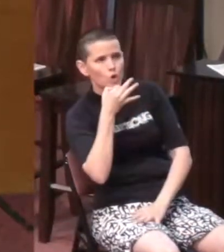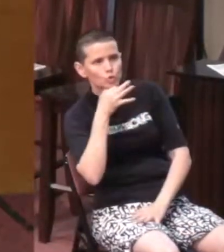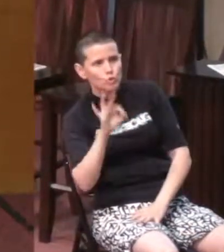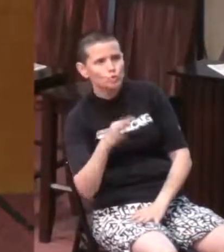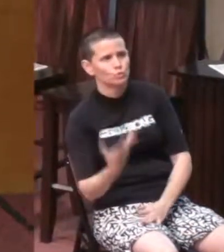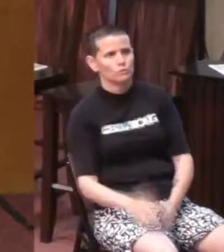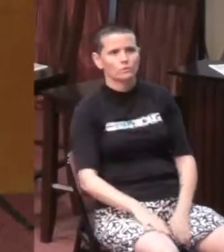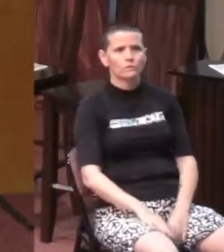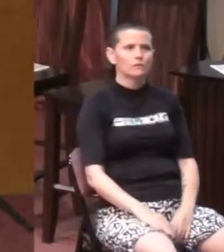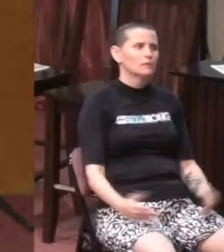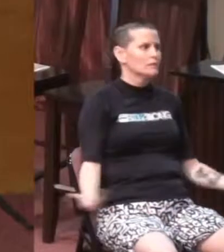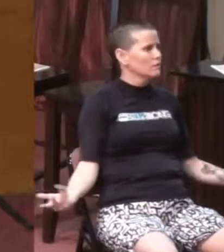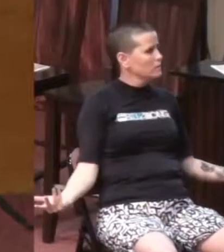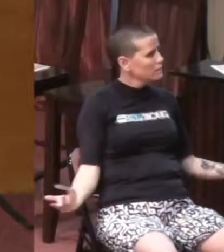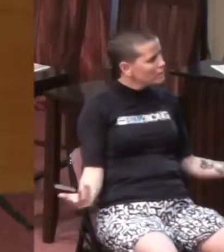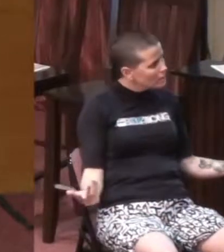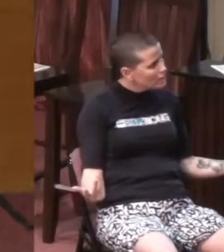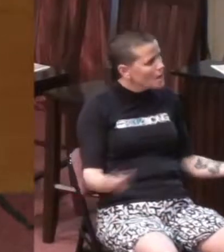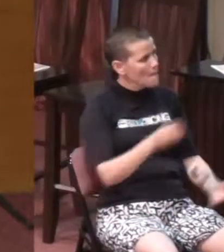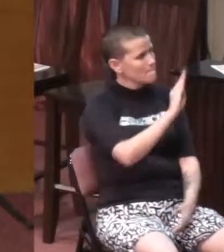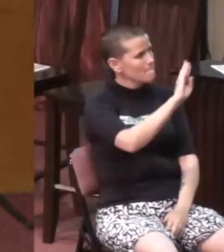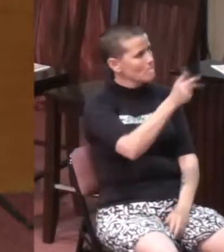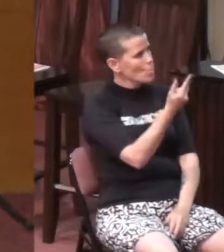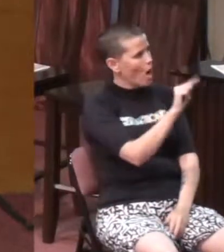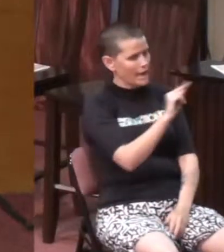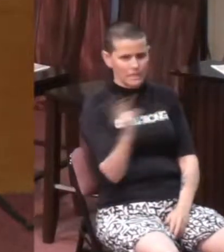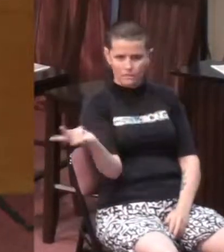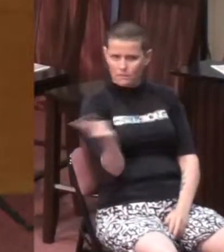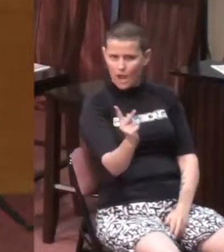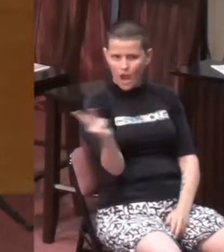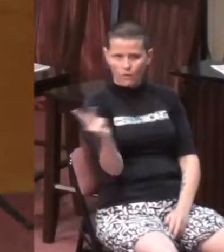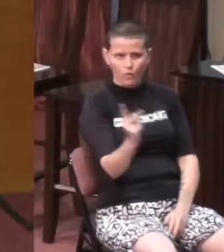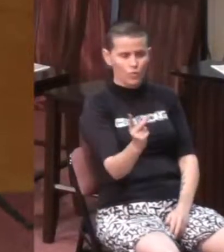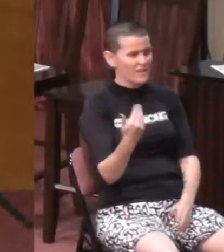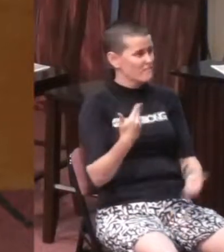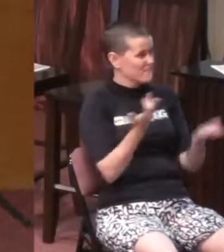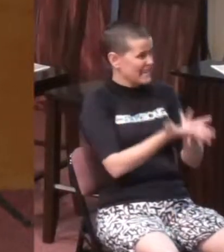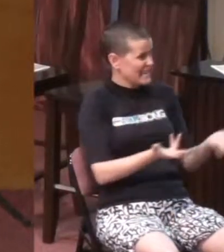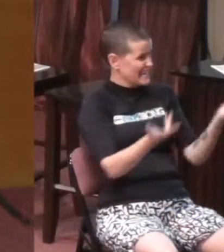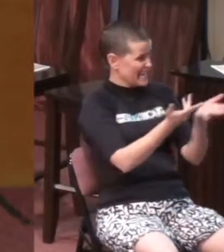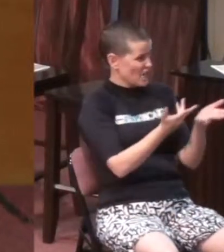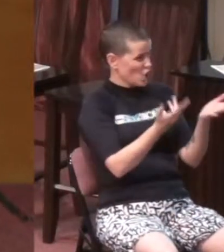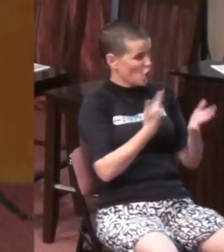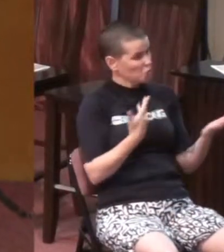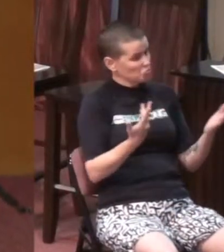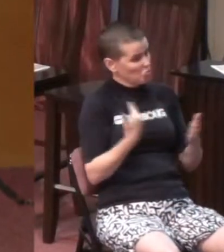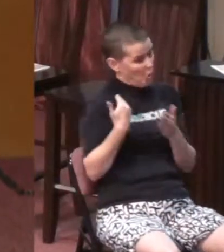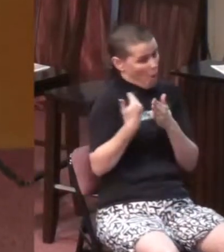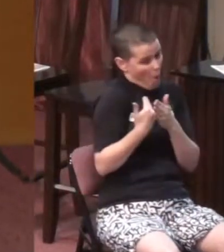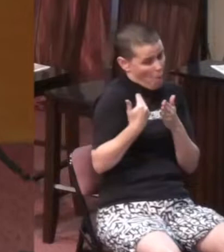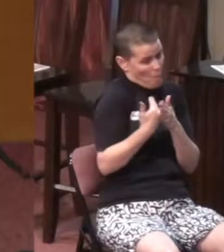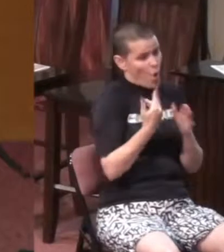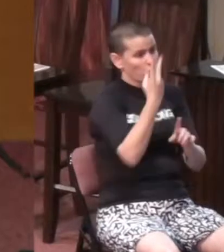and Brian and I have been here for almost 2 years. Can you believe